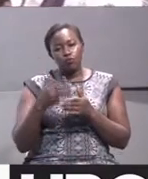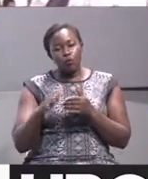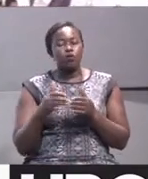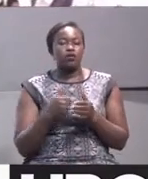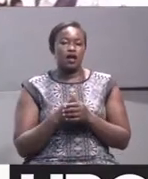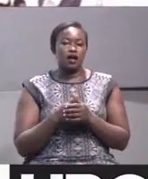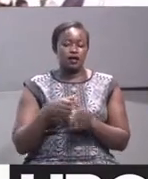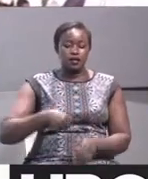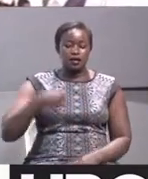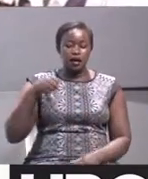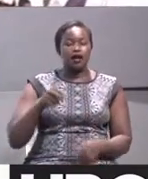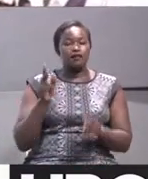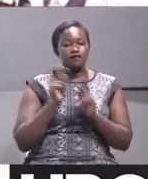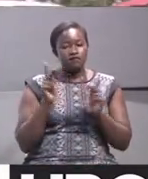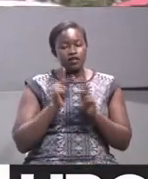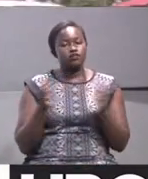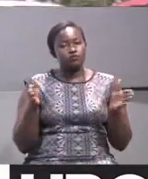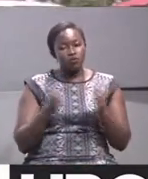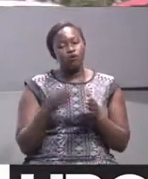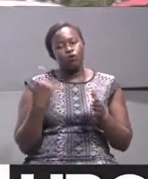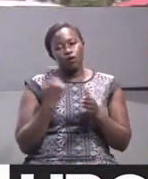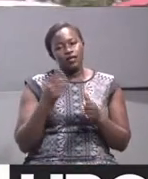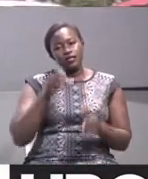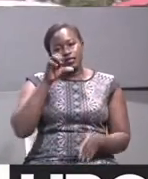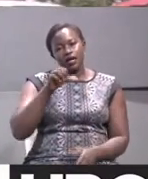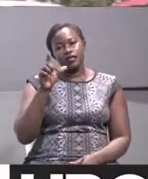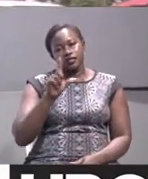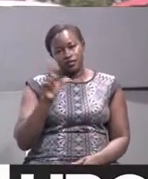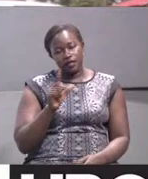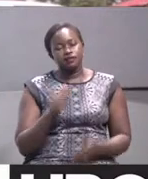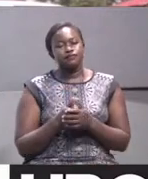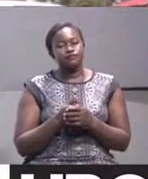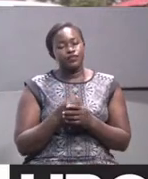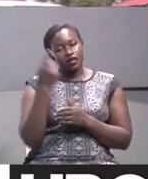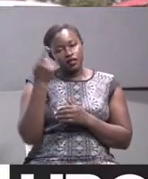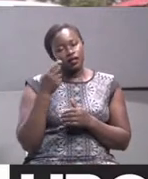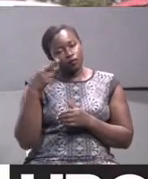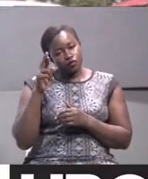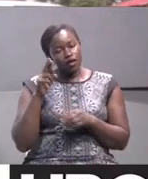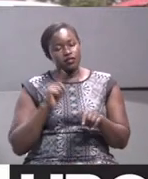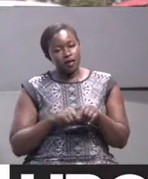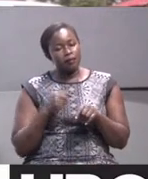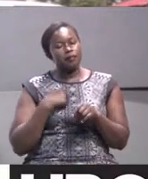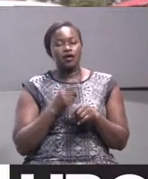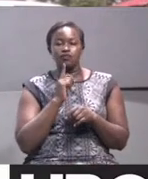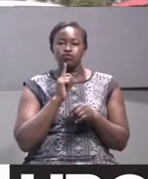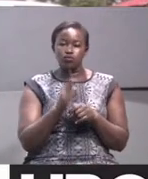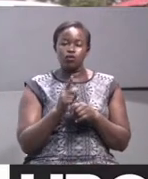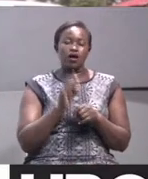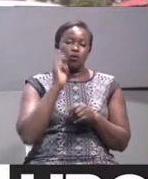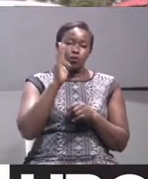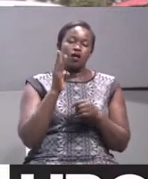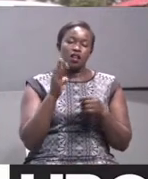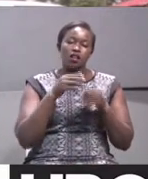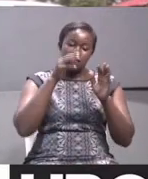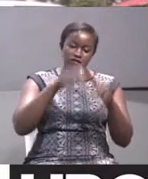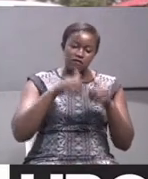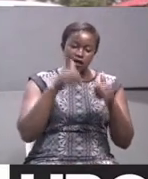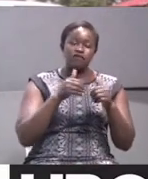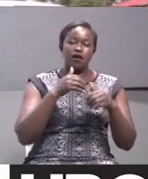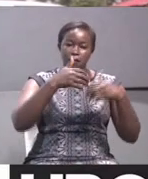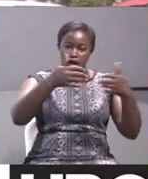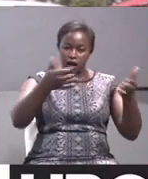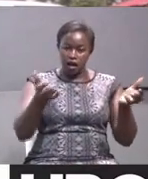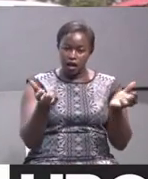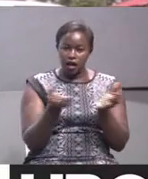very small, like only 9 liters. It has come at the right time, so I'm sure of producing cabbages and tomatoes